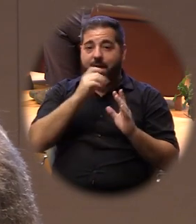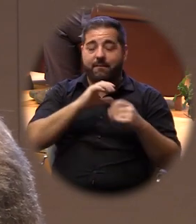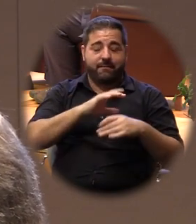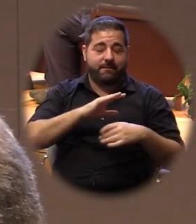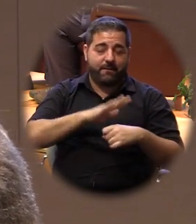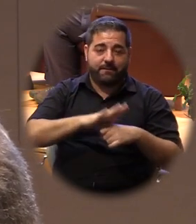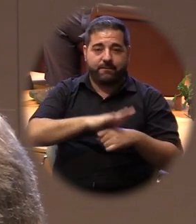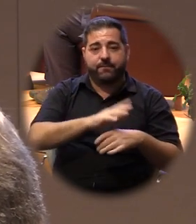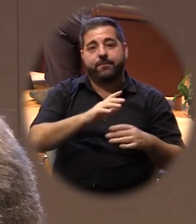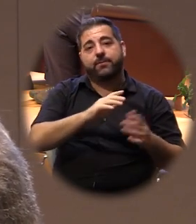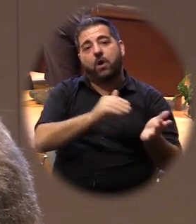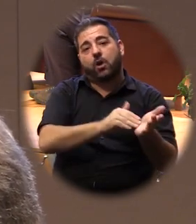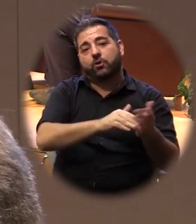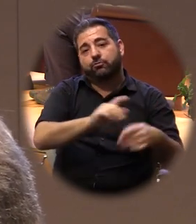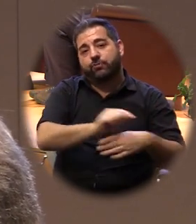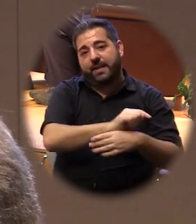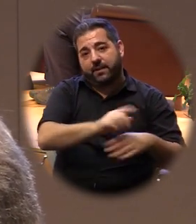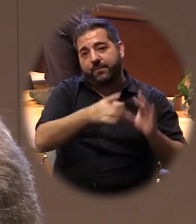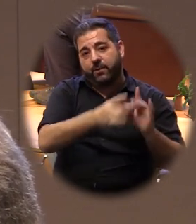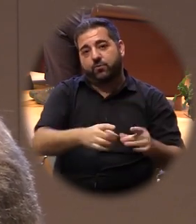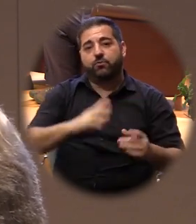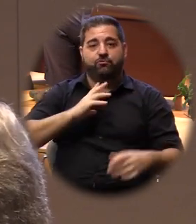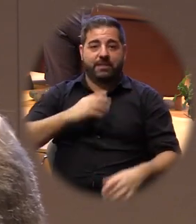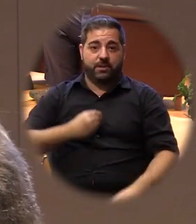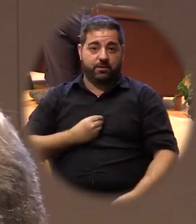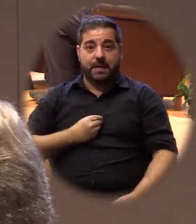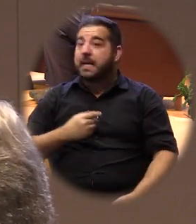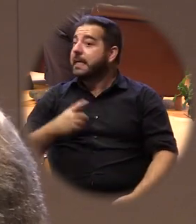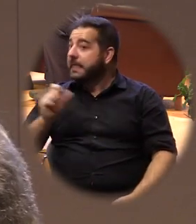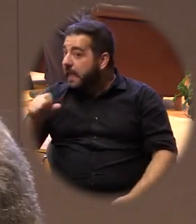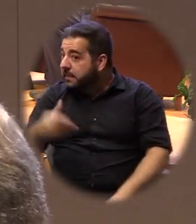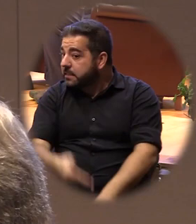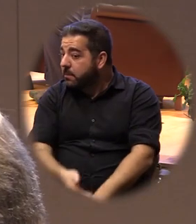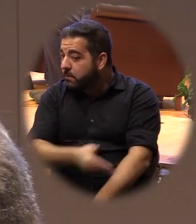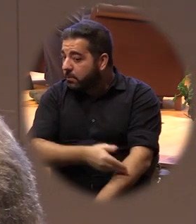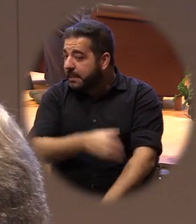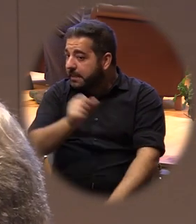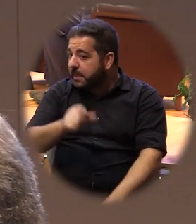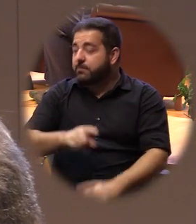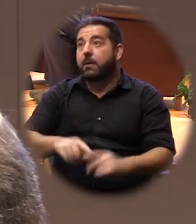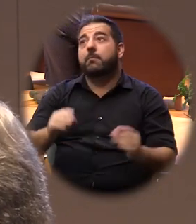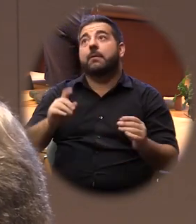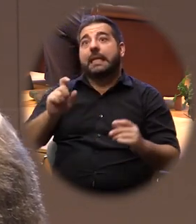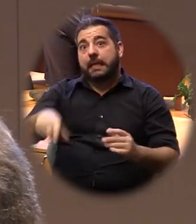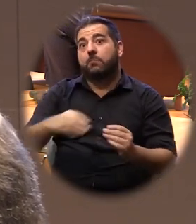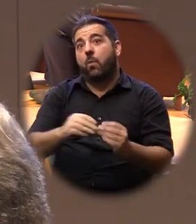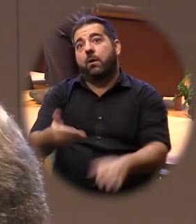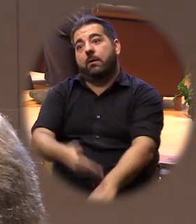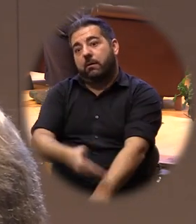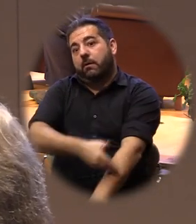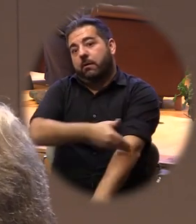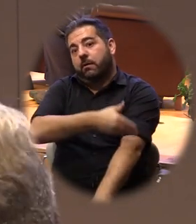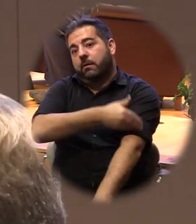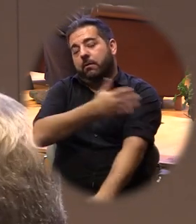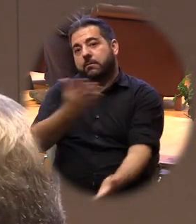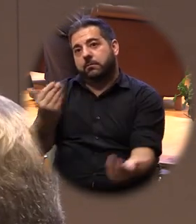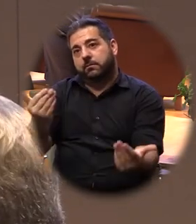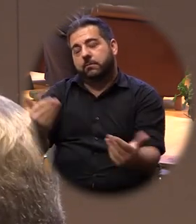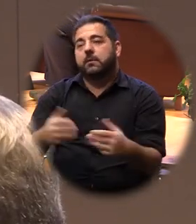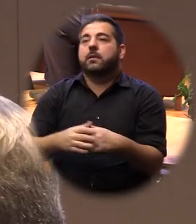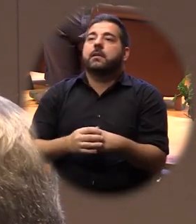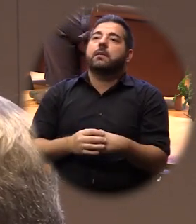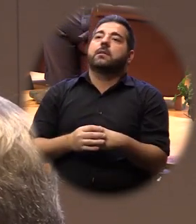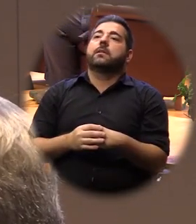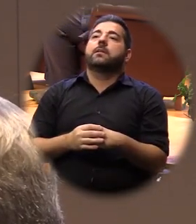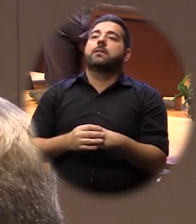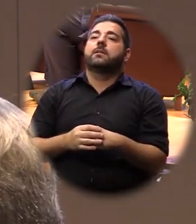in healthcare professionals. It's getting better, but there's still so much progress to be made. And so